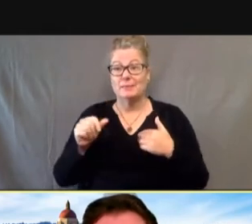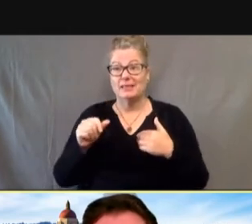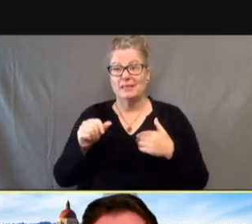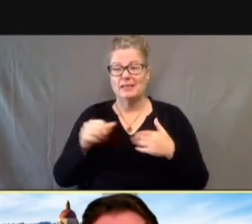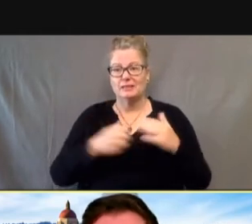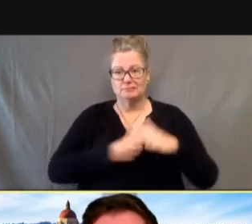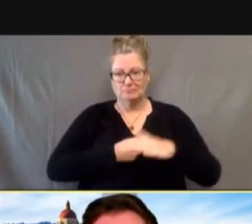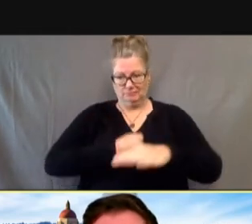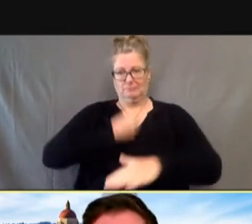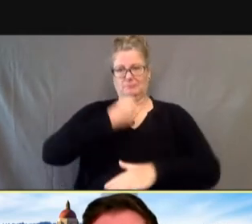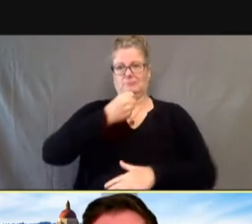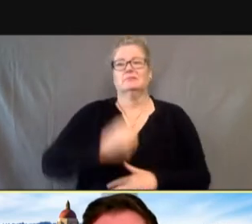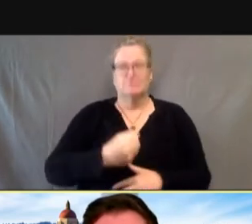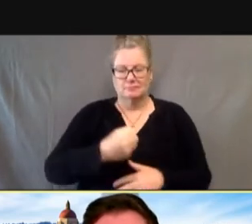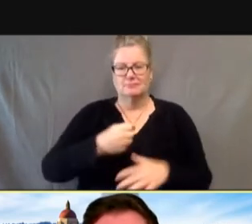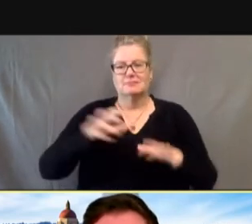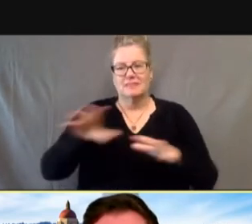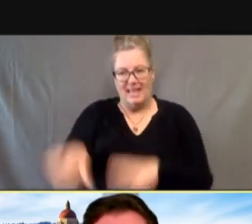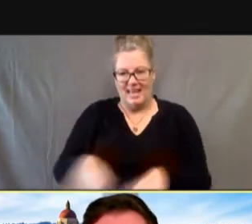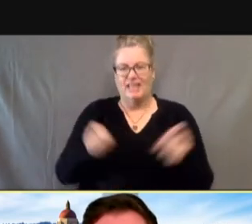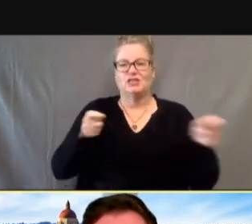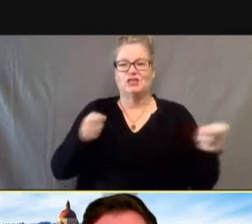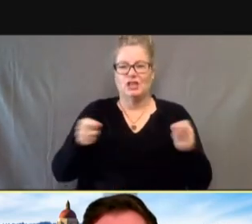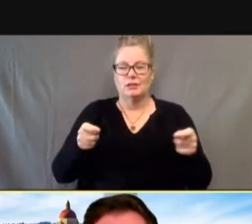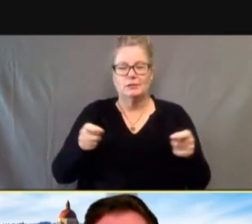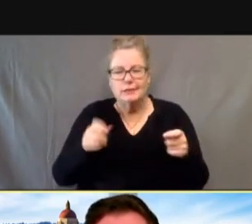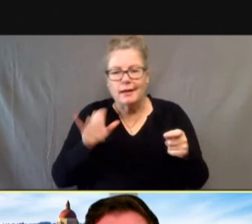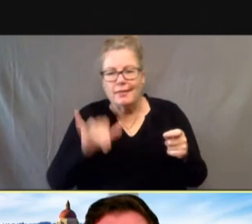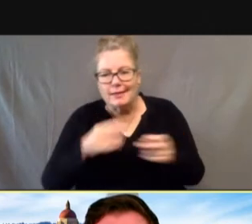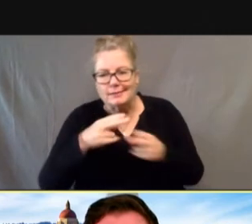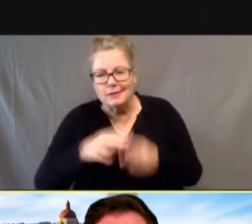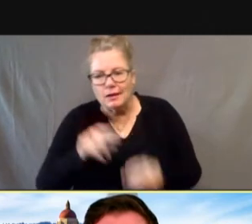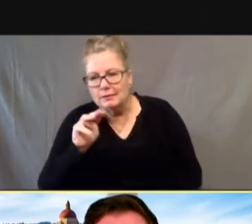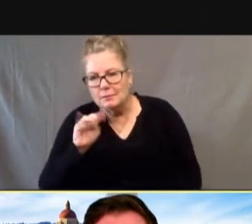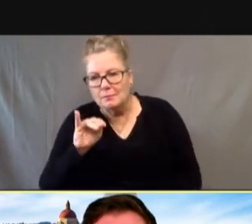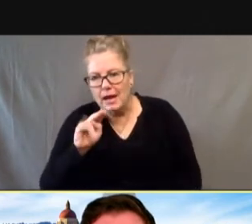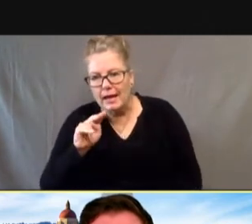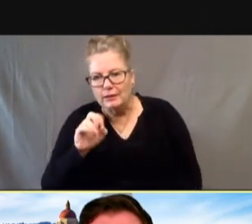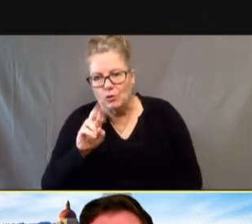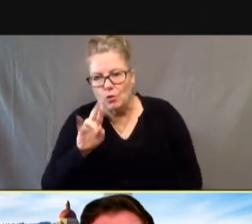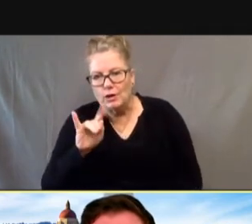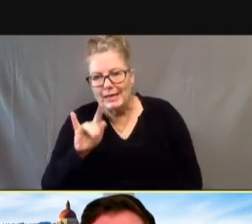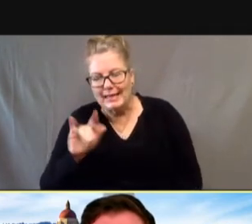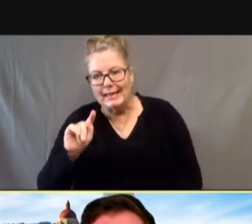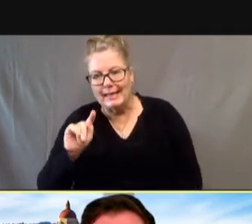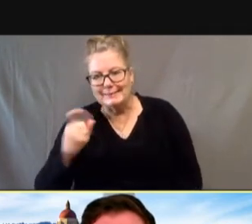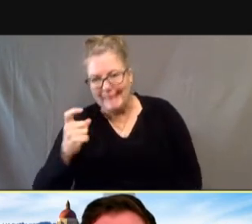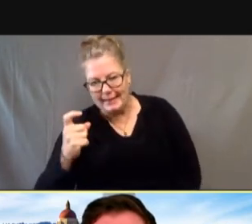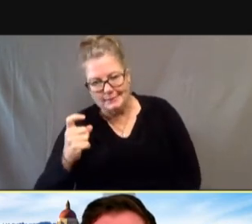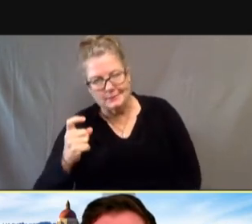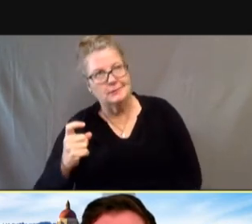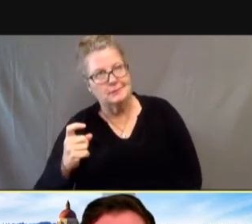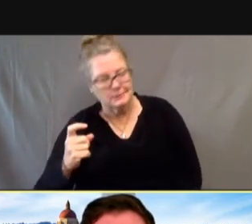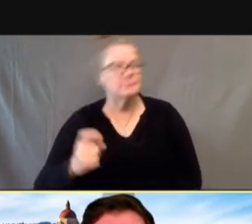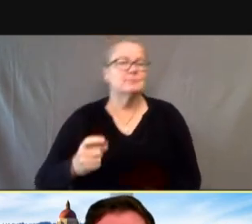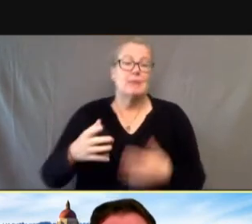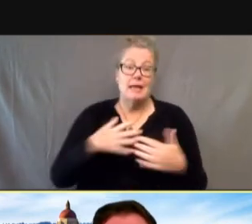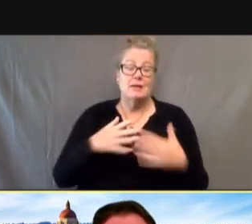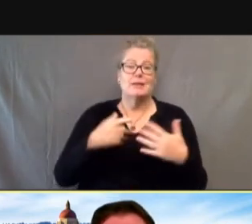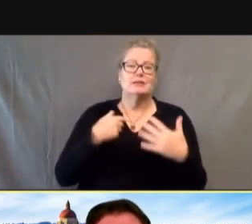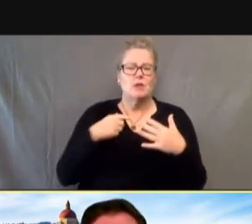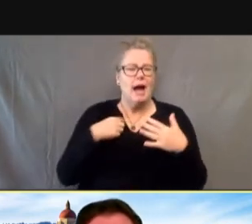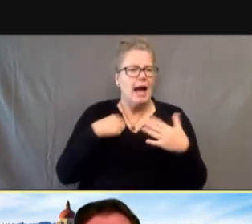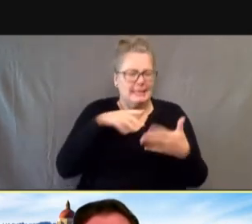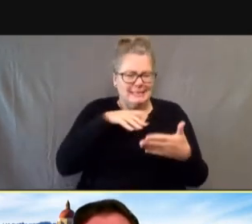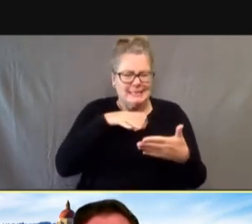minority tax. So I immediately got to work trying to understand the disability landscape. And, you know, and I